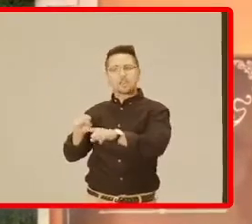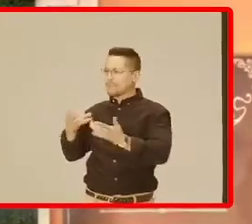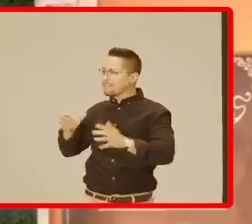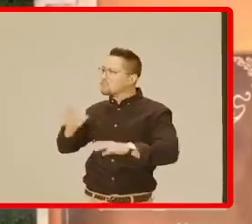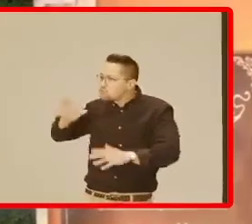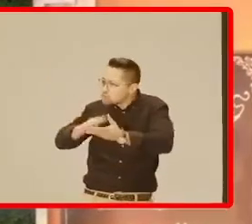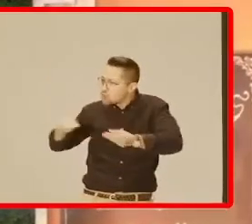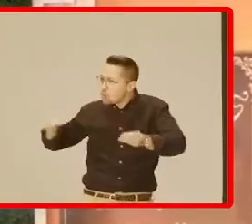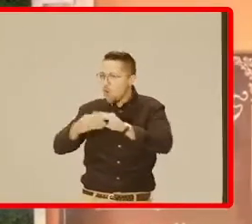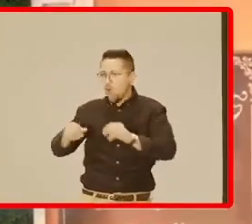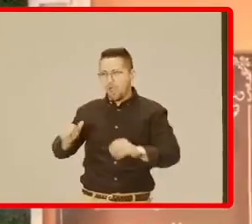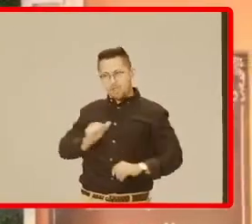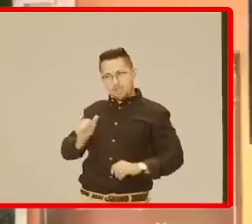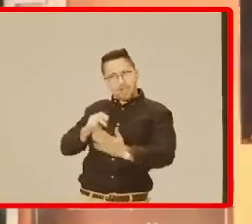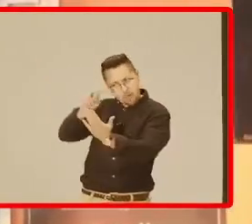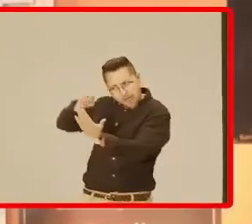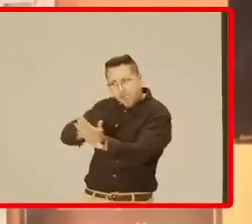Chris.